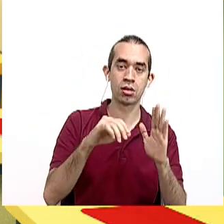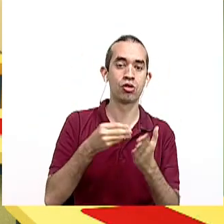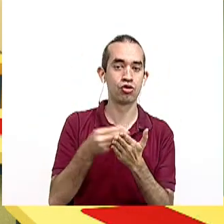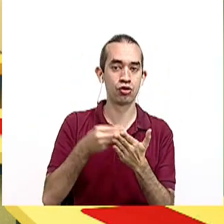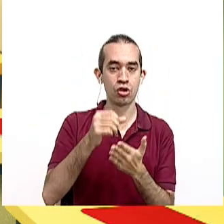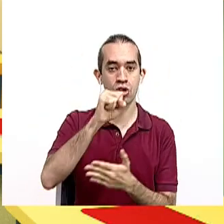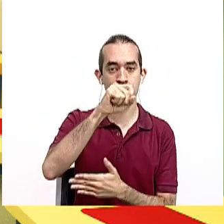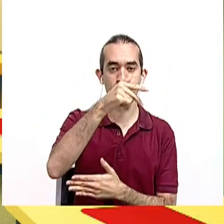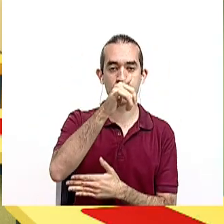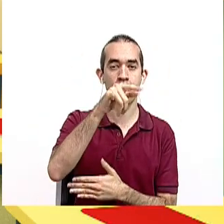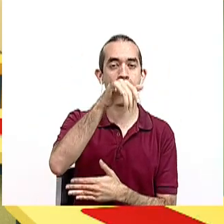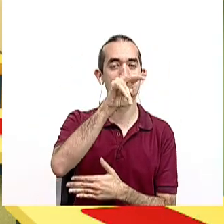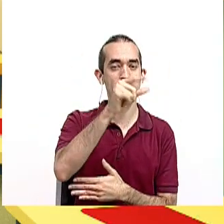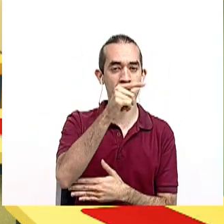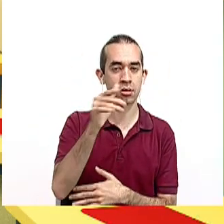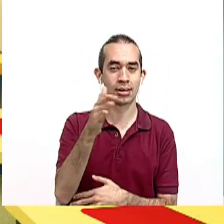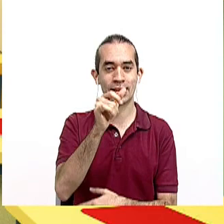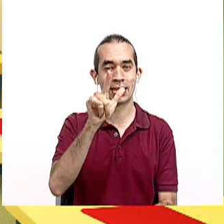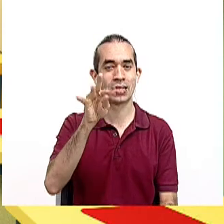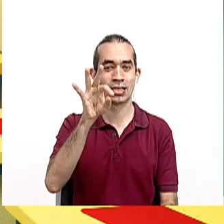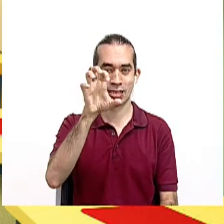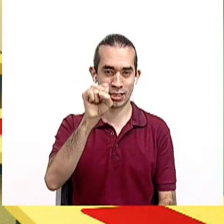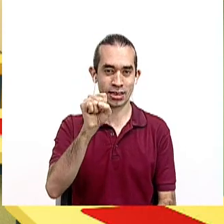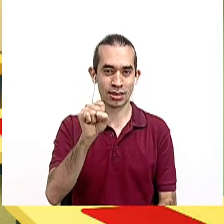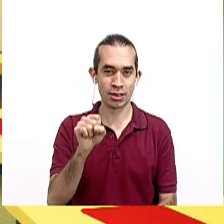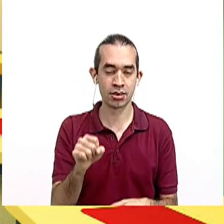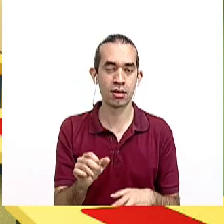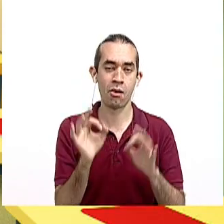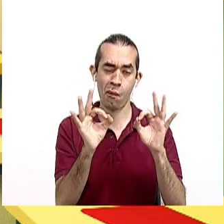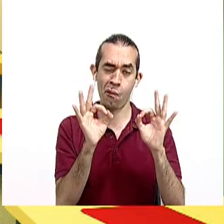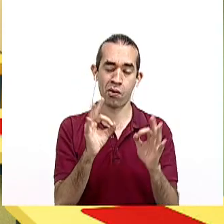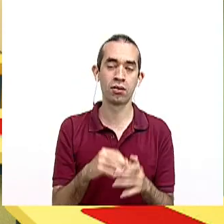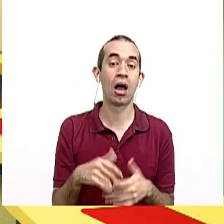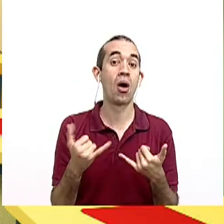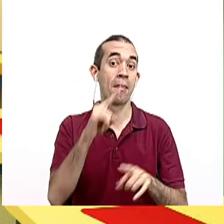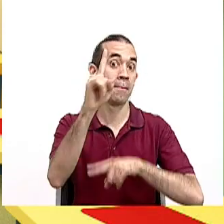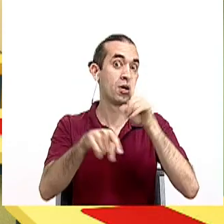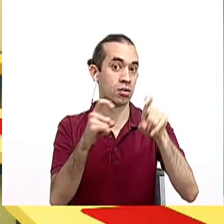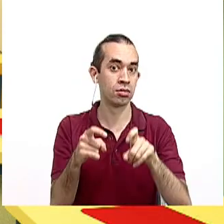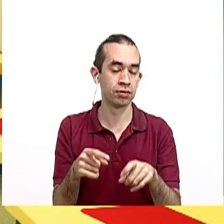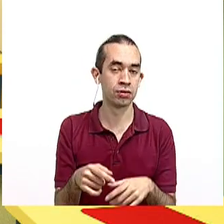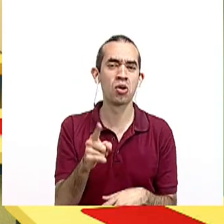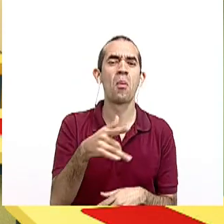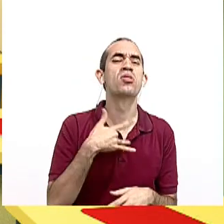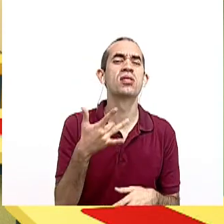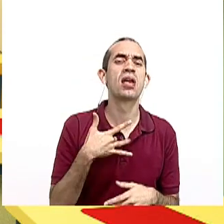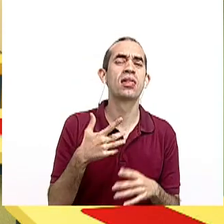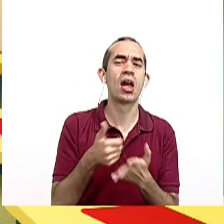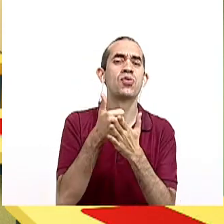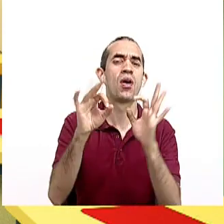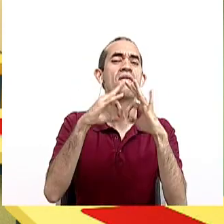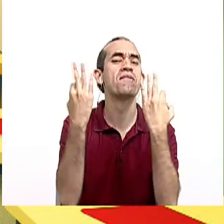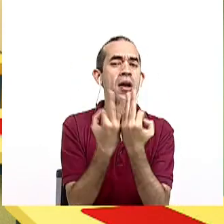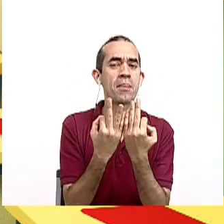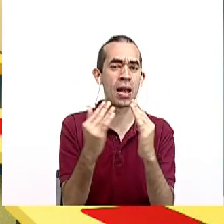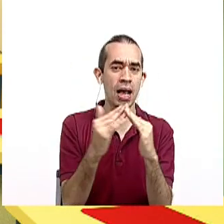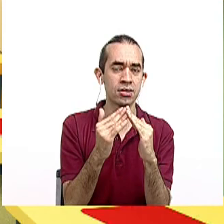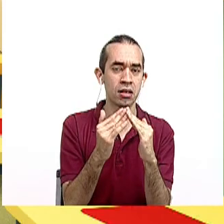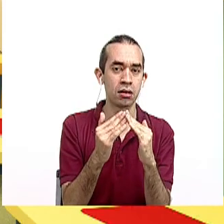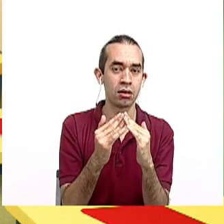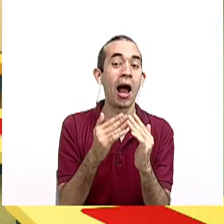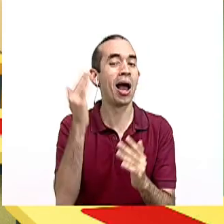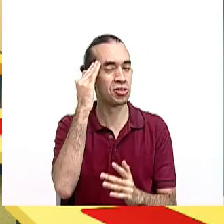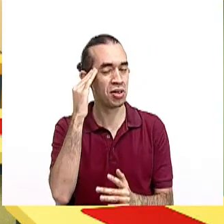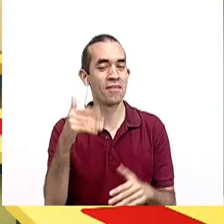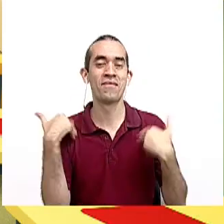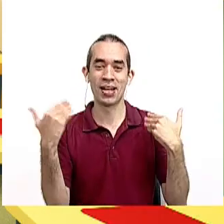questions. How do you feel when you help your family at home? Happy, right? Excited. I know you are very